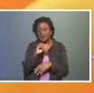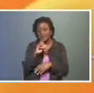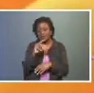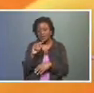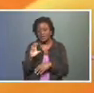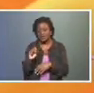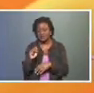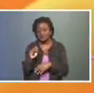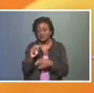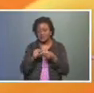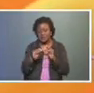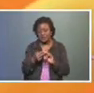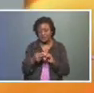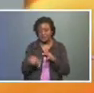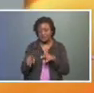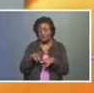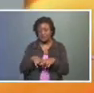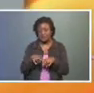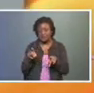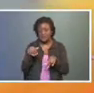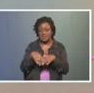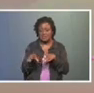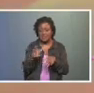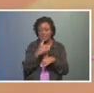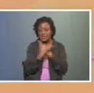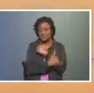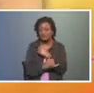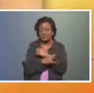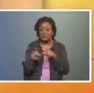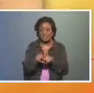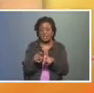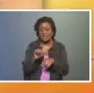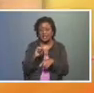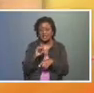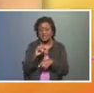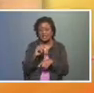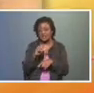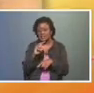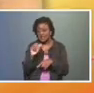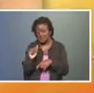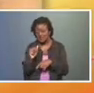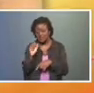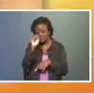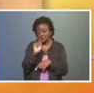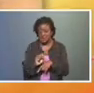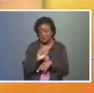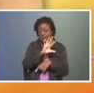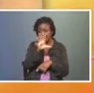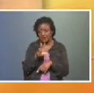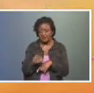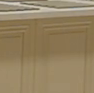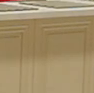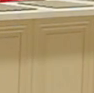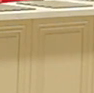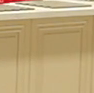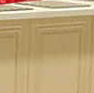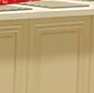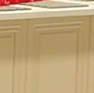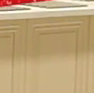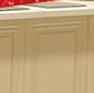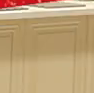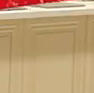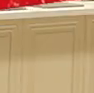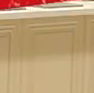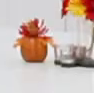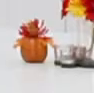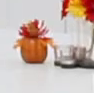countries like India, Papua New Guinea, Central Australia, Southern Africa, and the Caribbean. Attention,